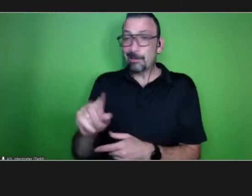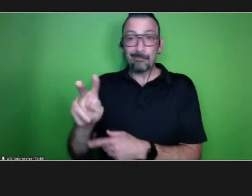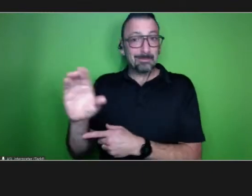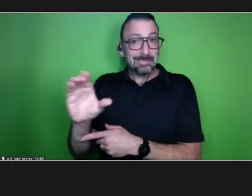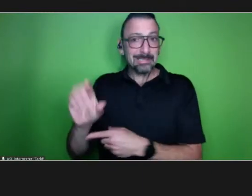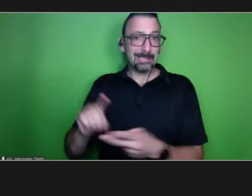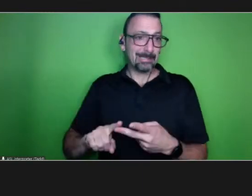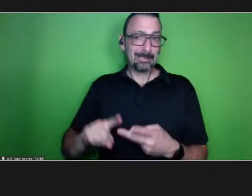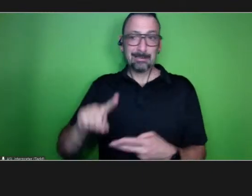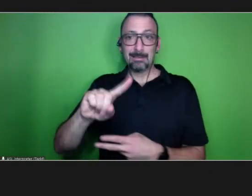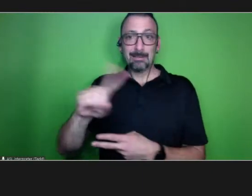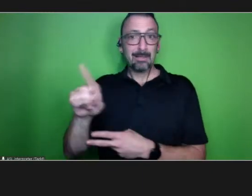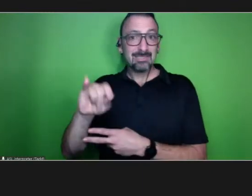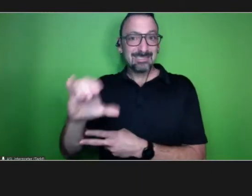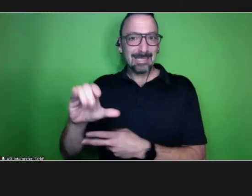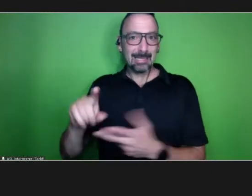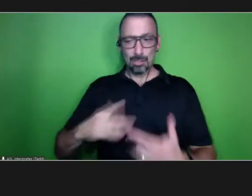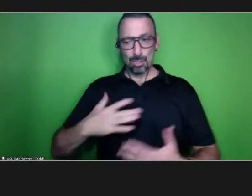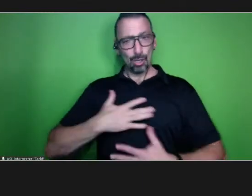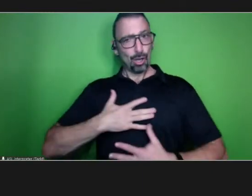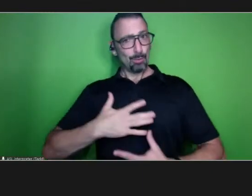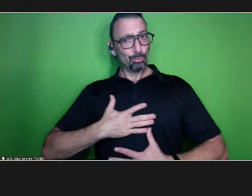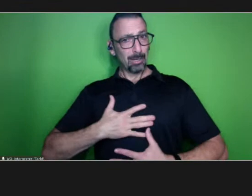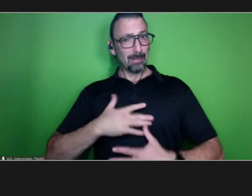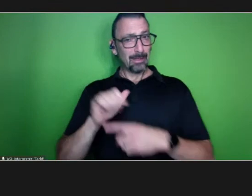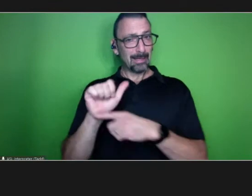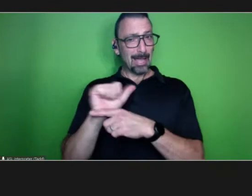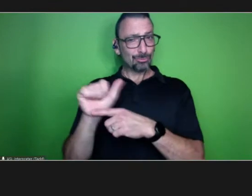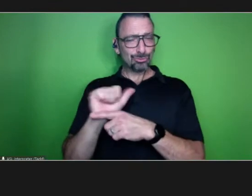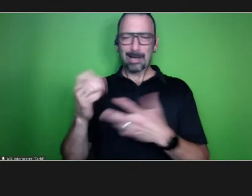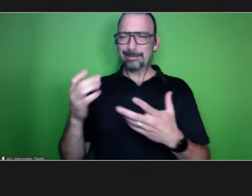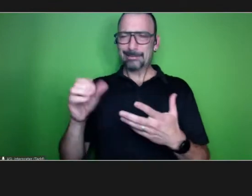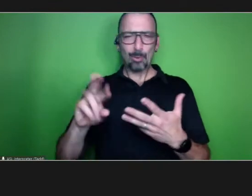breathing exercises, oxygen monitor, etc.?